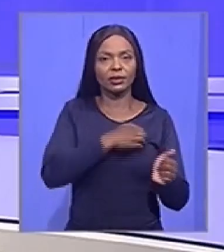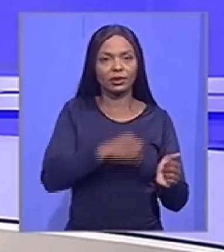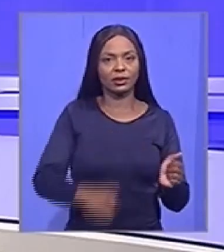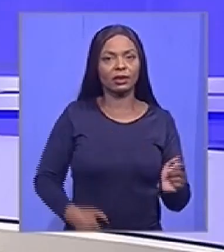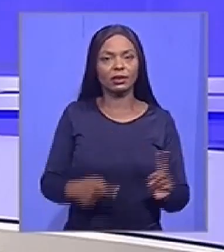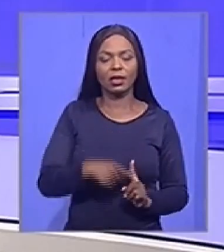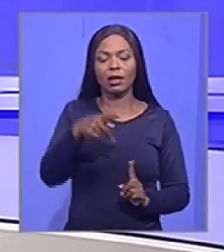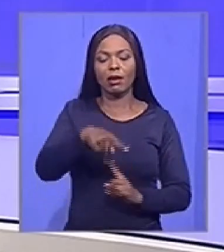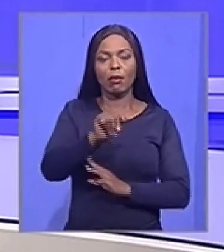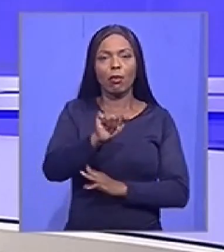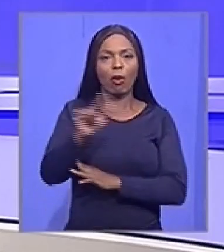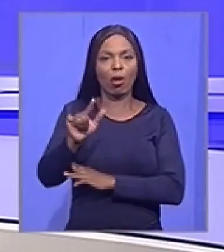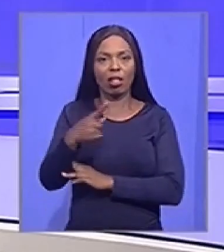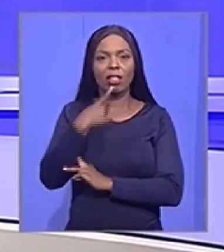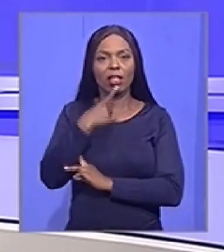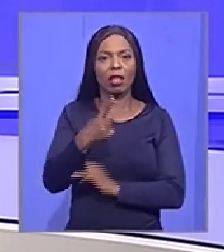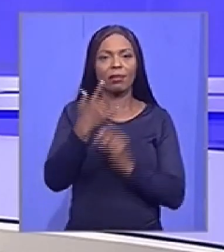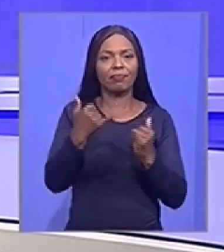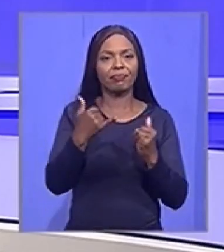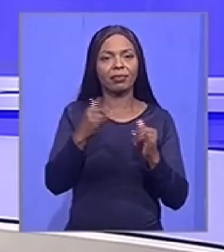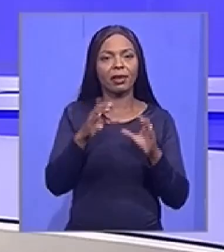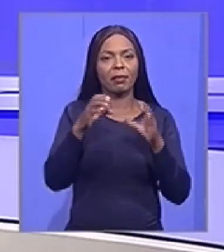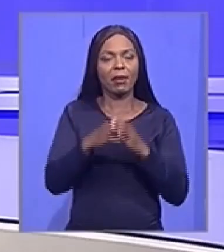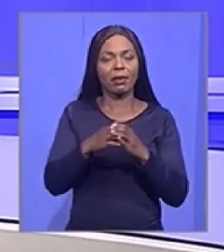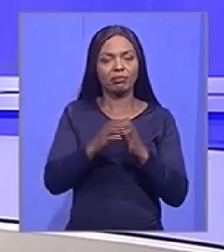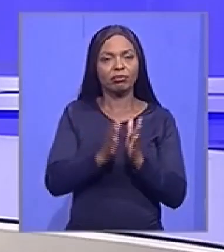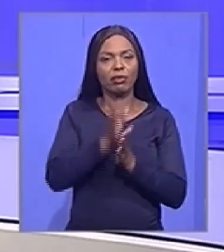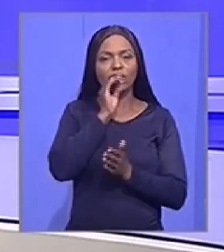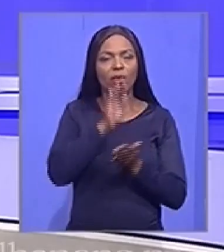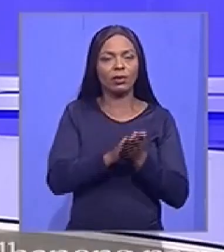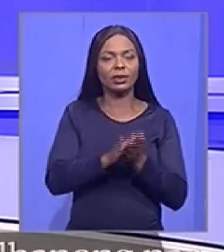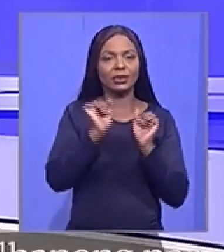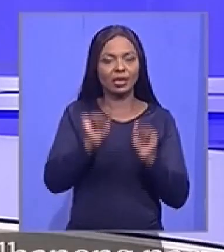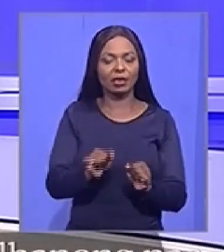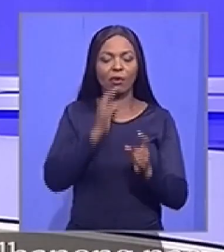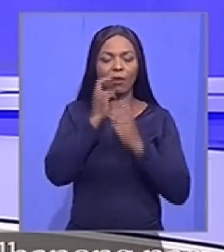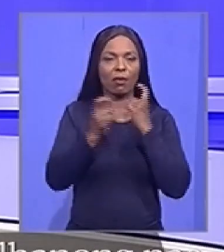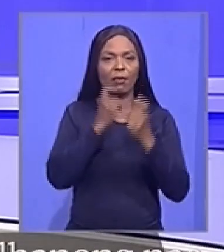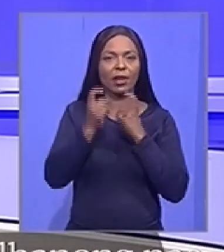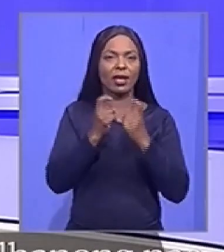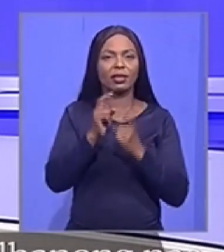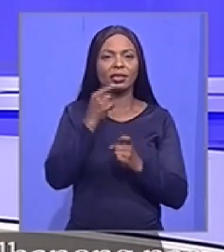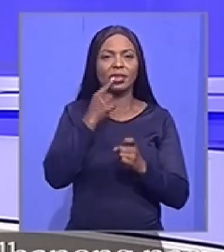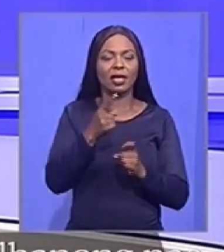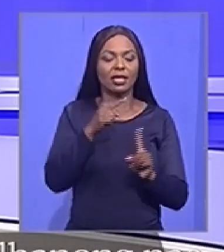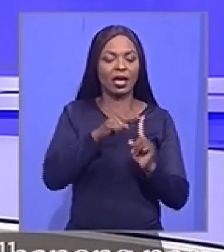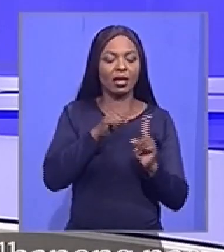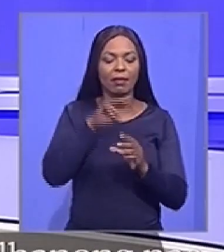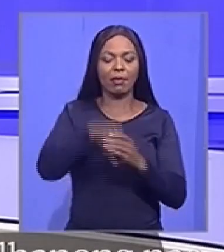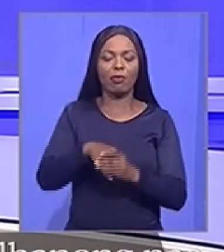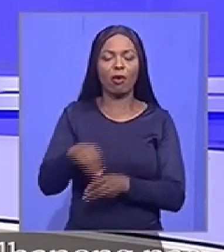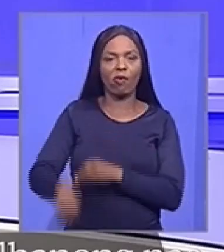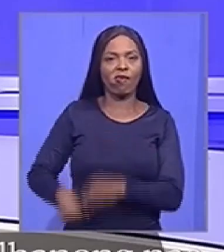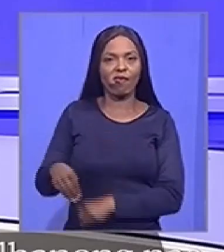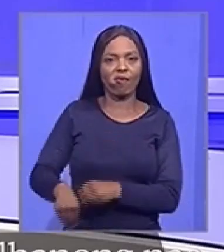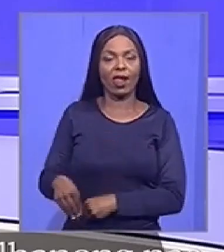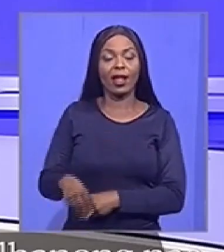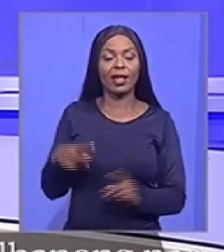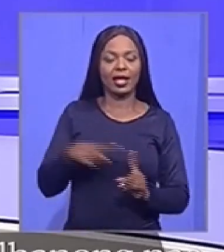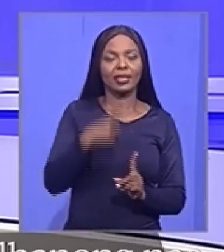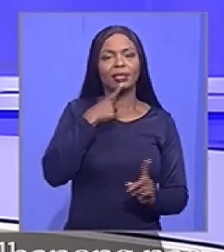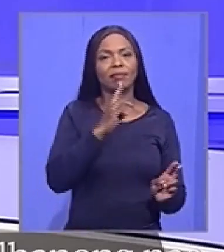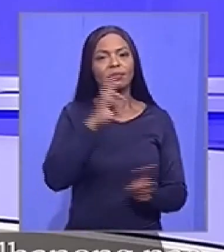Paul Mashatile o tlhomamiseditse kokoano bosetšhaba gore o amogetse ngongorego ya bosenyi kgatlhanong nae le gore o tla araba kwa komiting